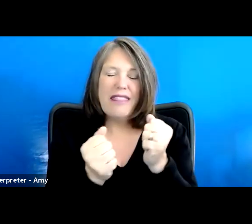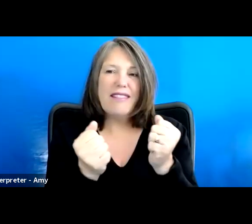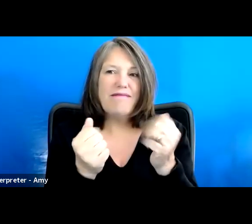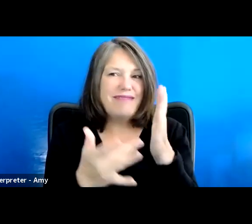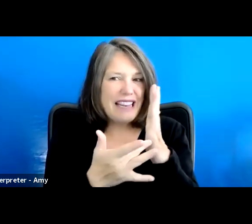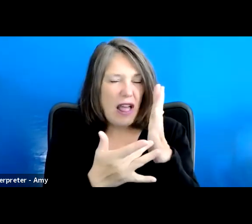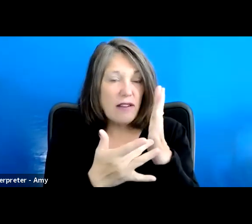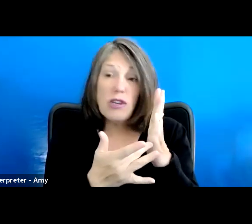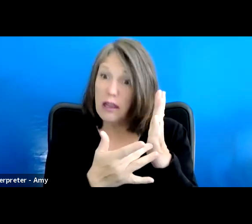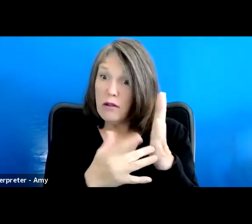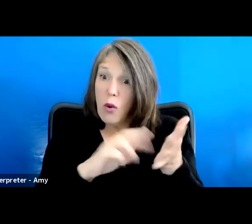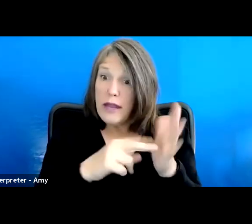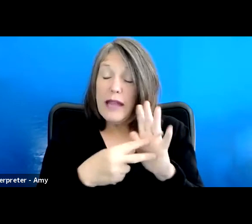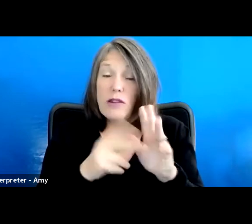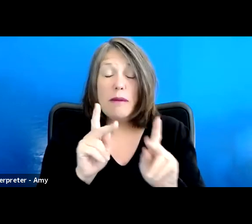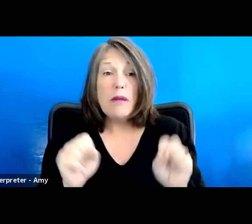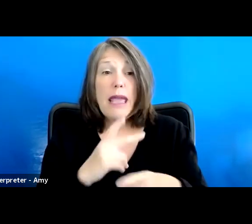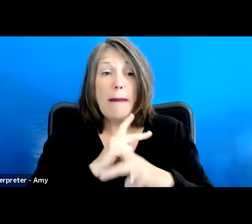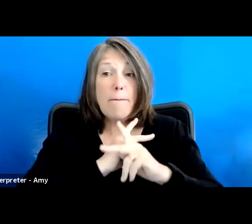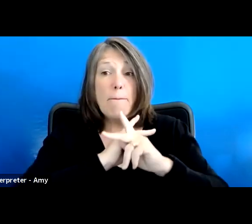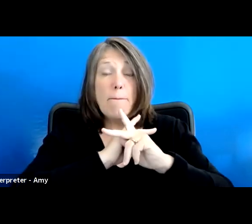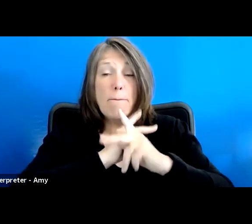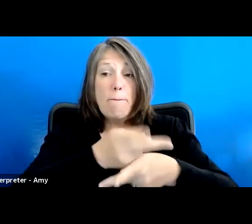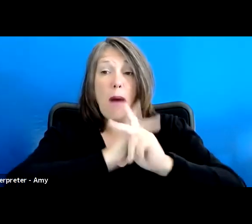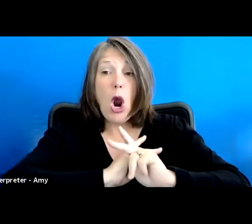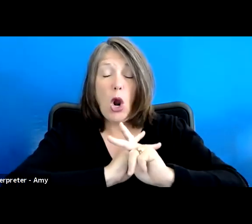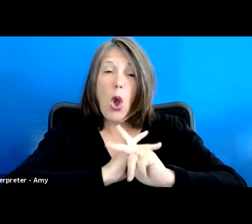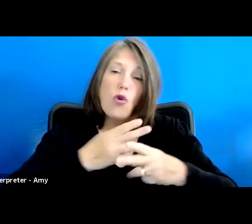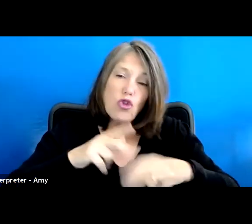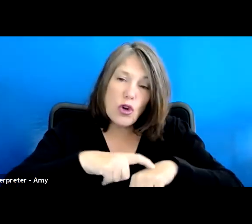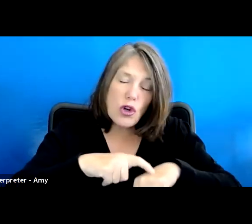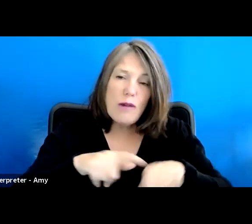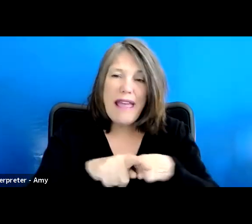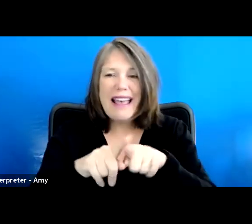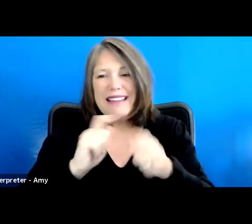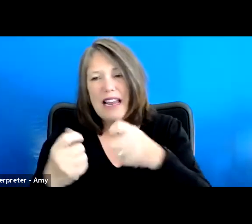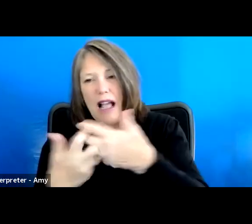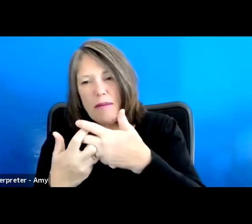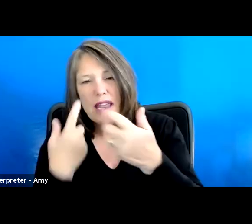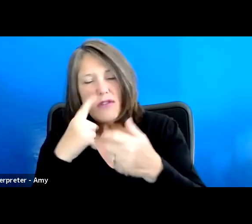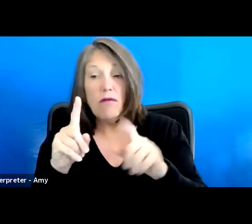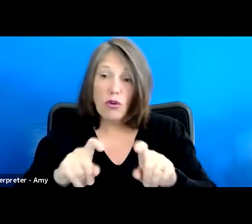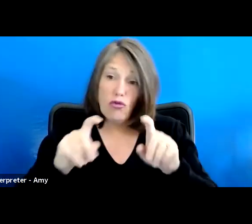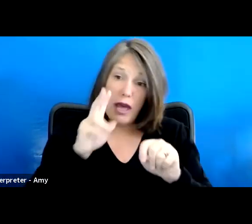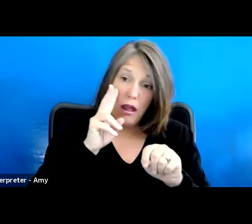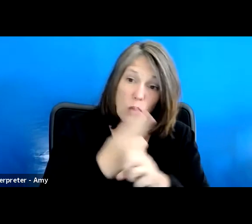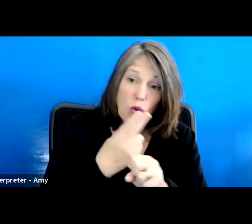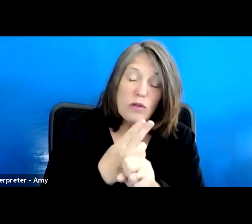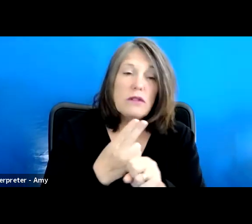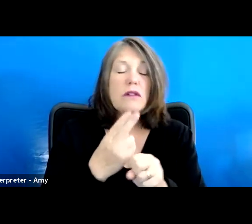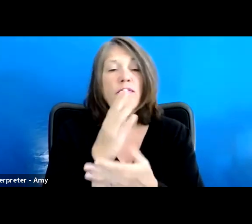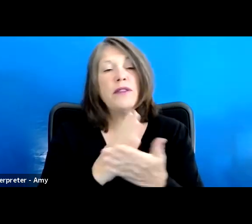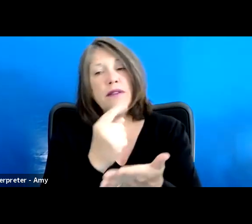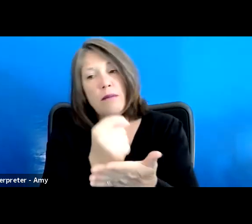people can borrow the items short term, either as an accommodation for trial use. Some